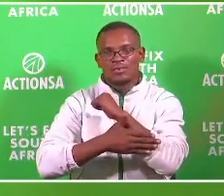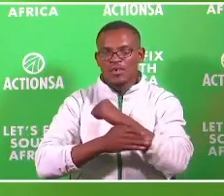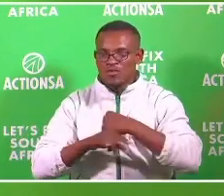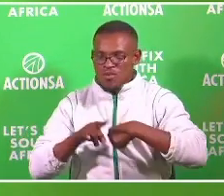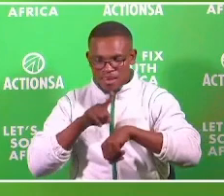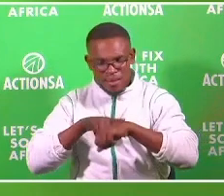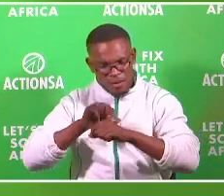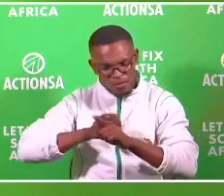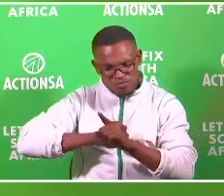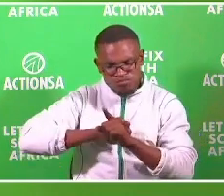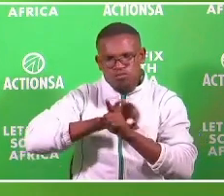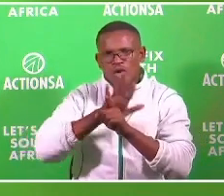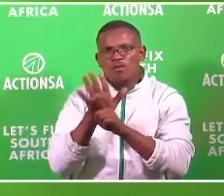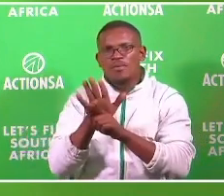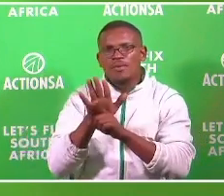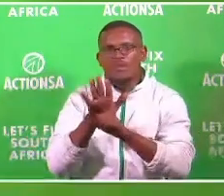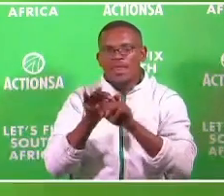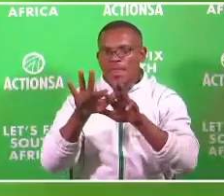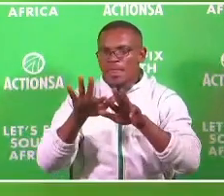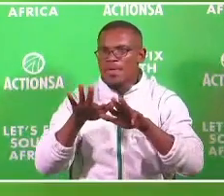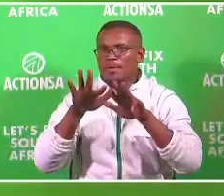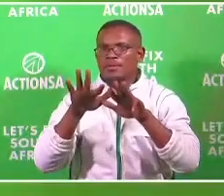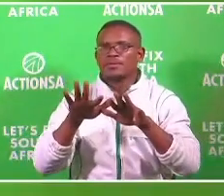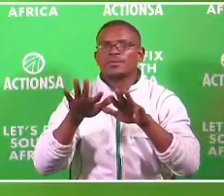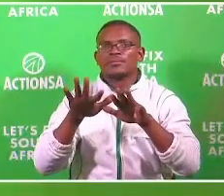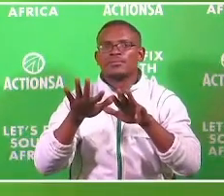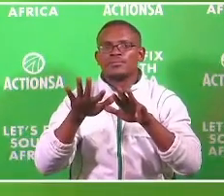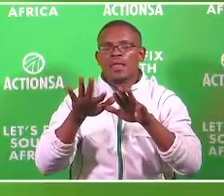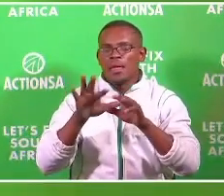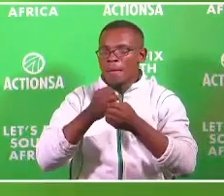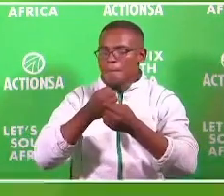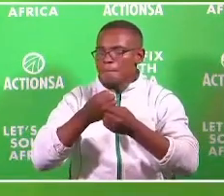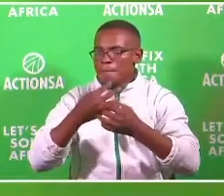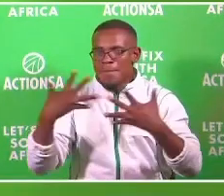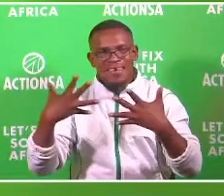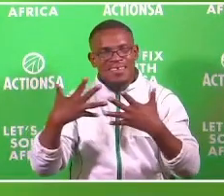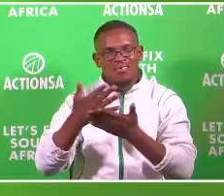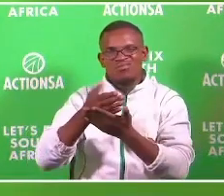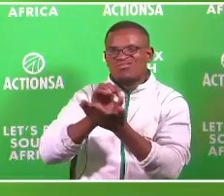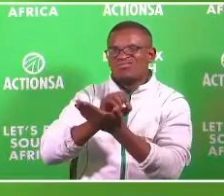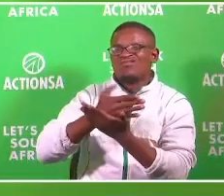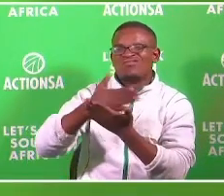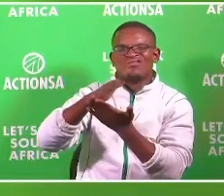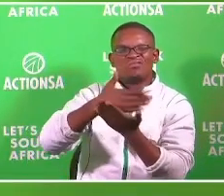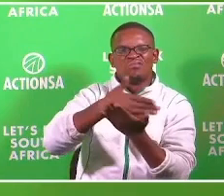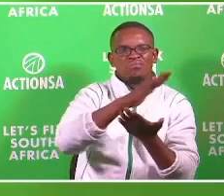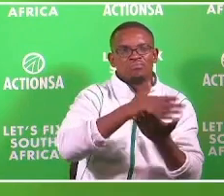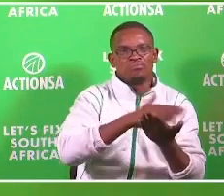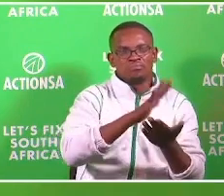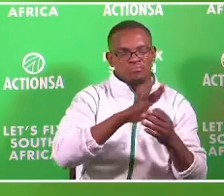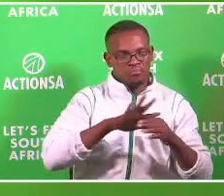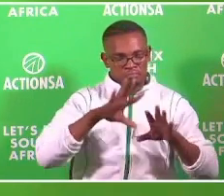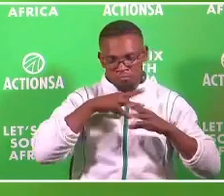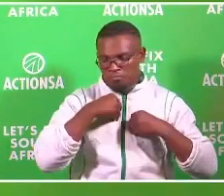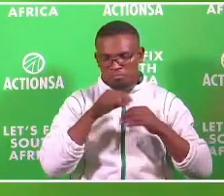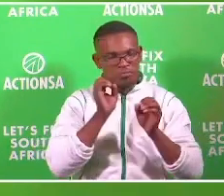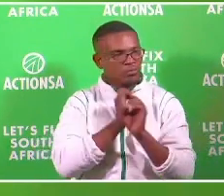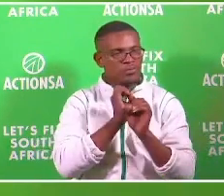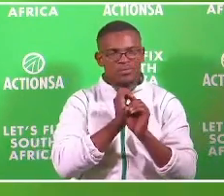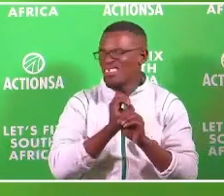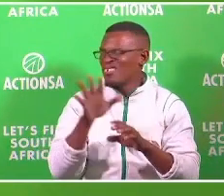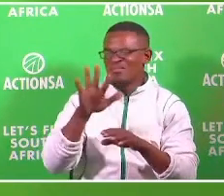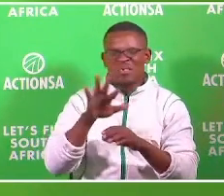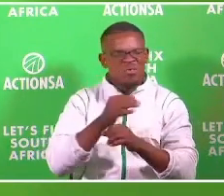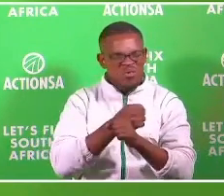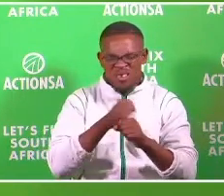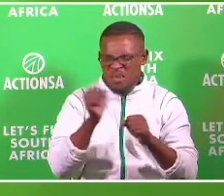the COVID-19 pandemic, many dismissed us. We were told that we'd struggle